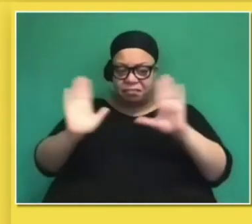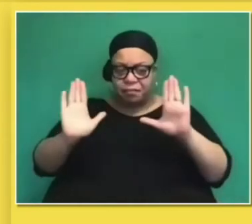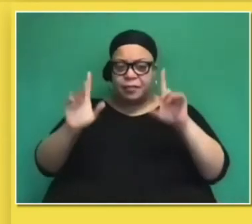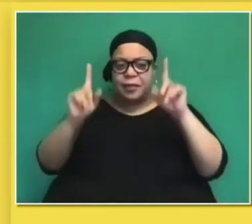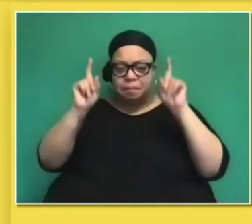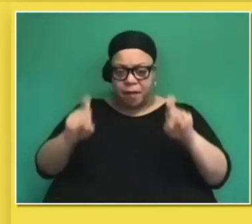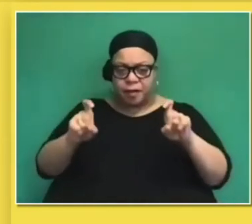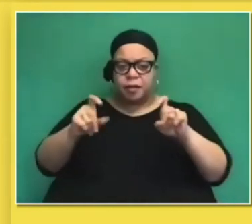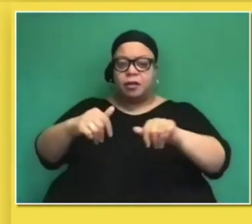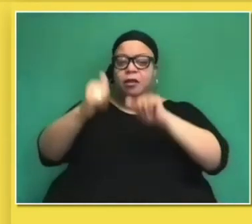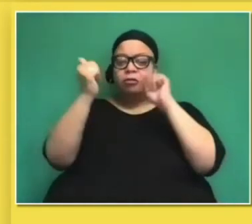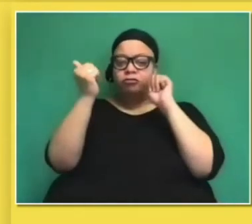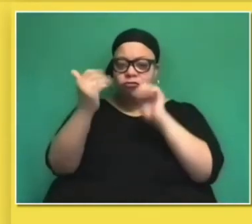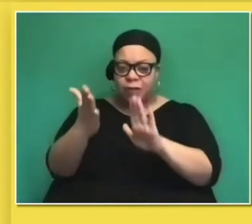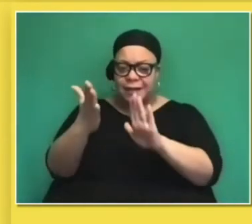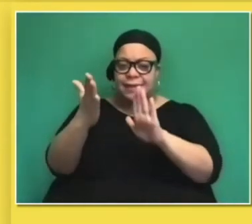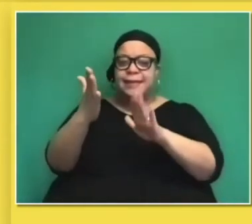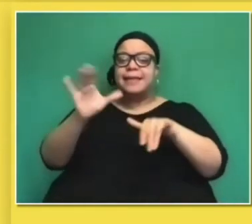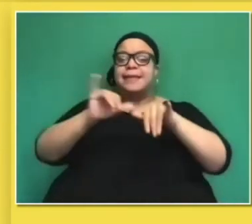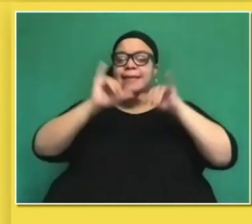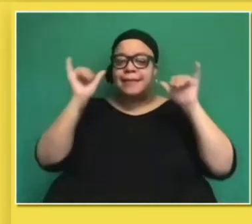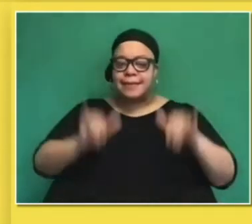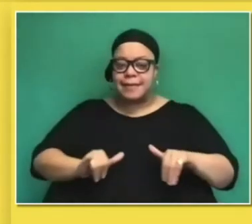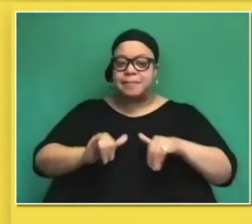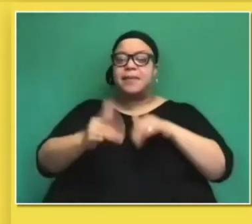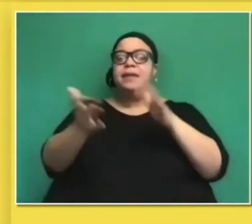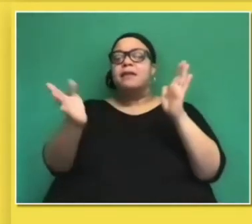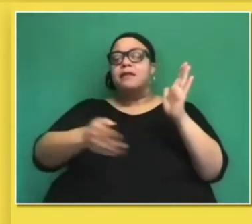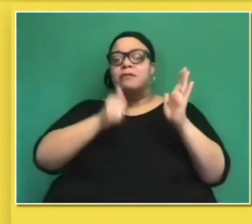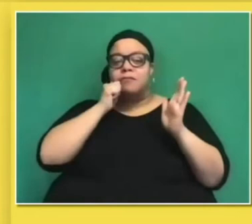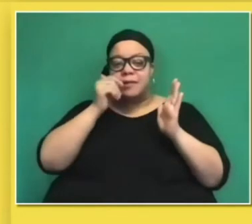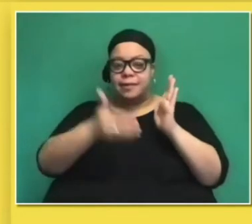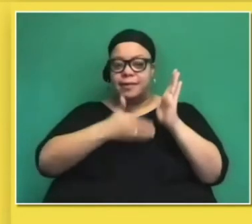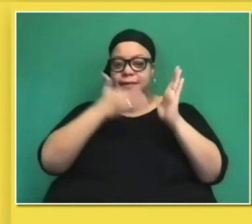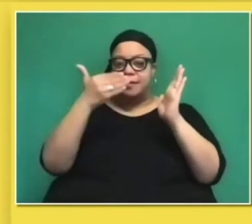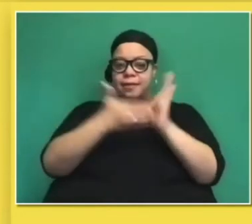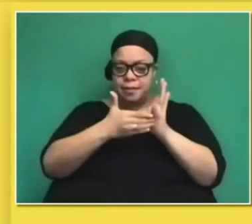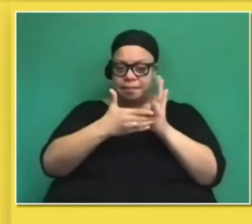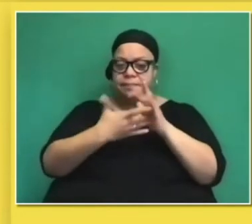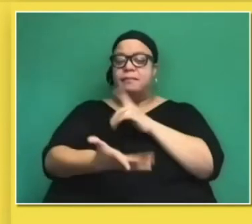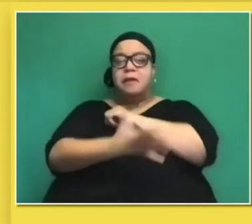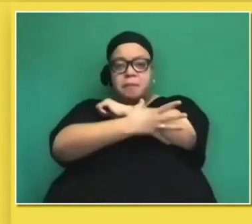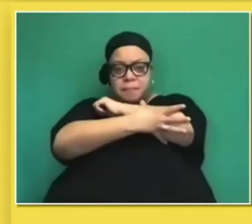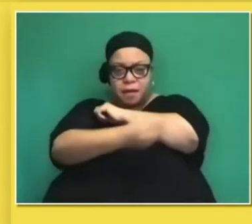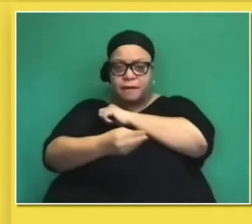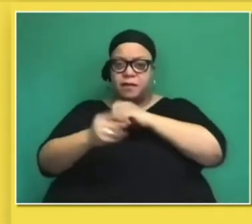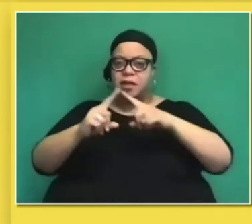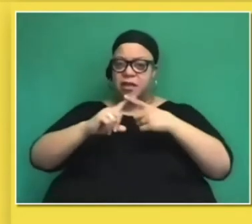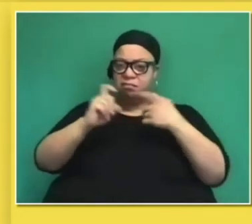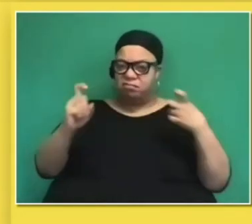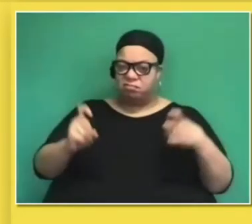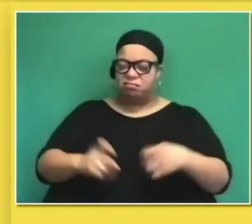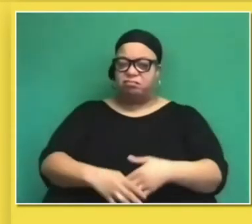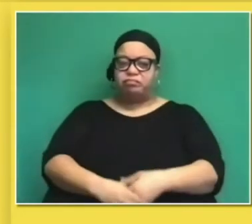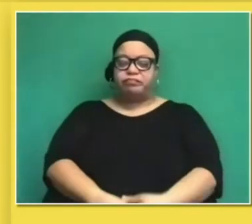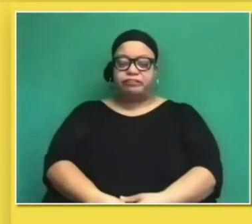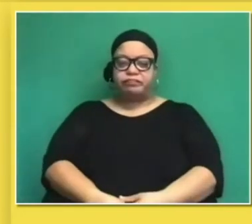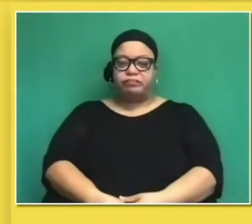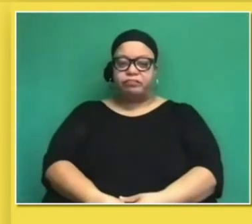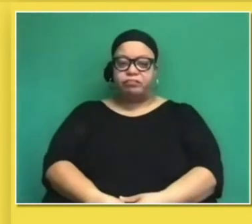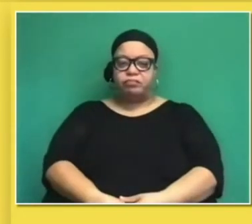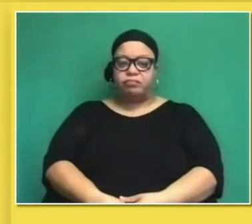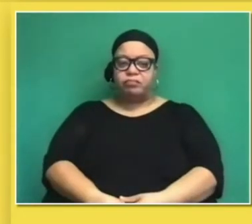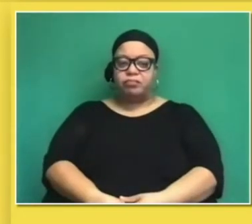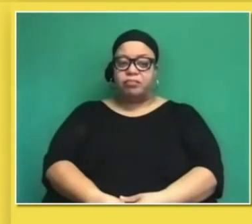another anti-poverty measure that a growing majority of Americans support. Despite the Trump administration's attack on the Affordable Care Act,